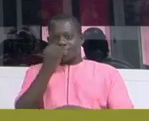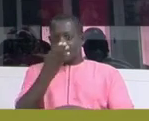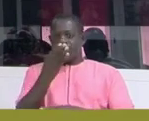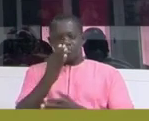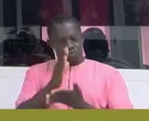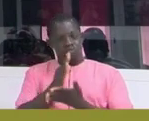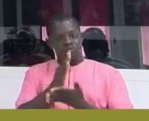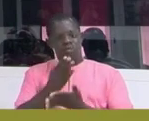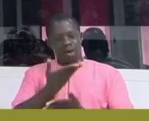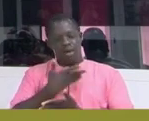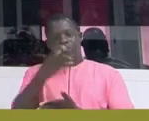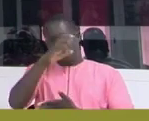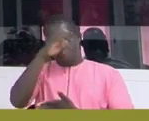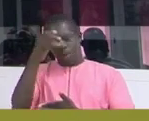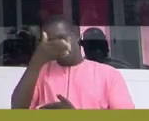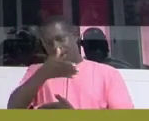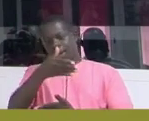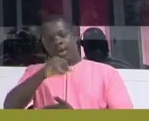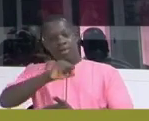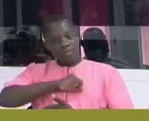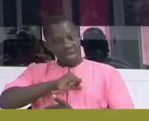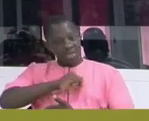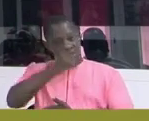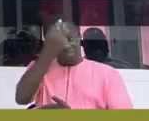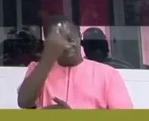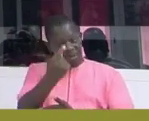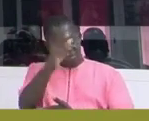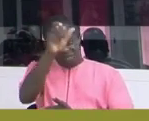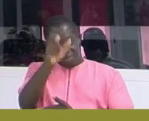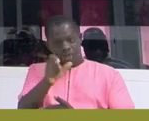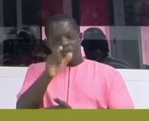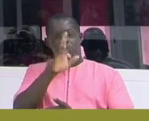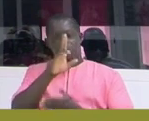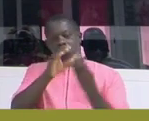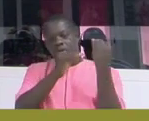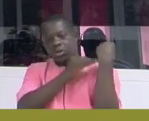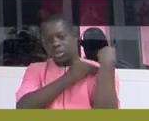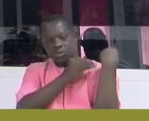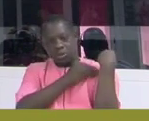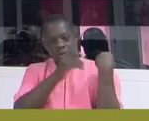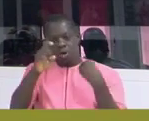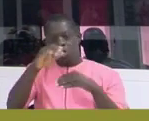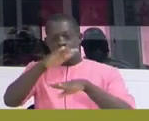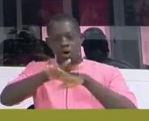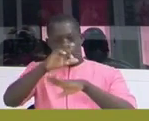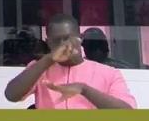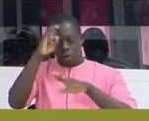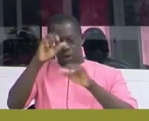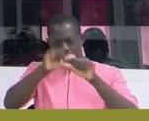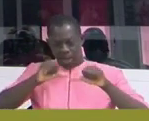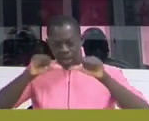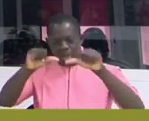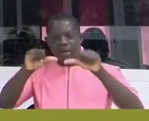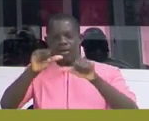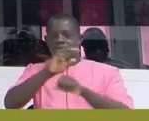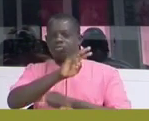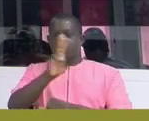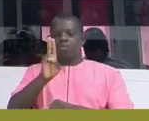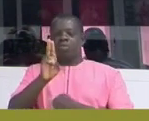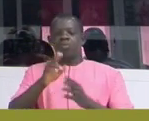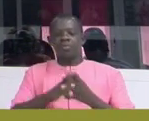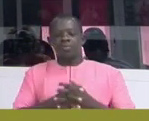work. He said, "Well, there is work here, but I am not personally in charge of uh the work program